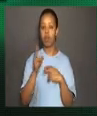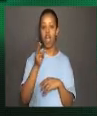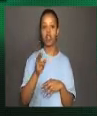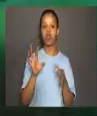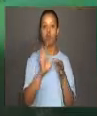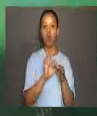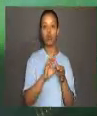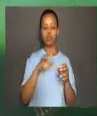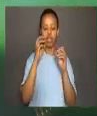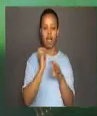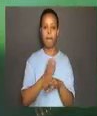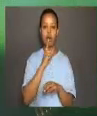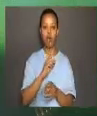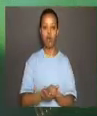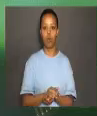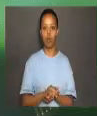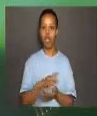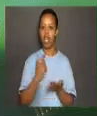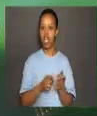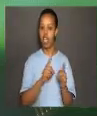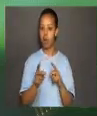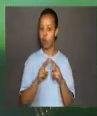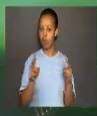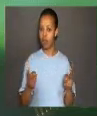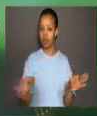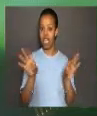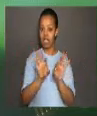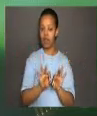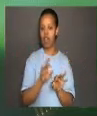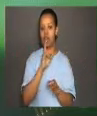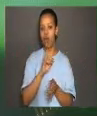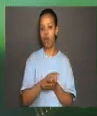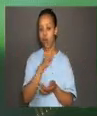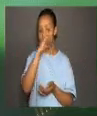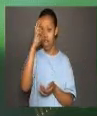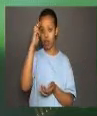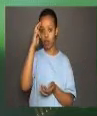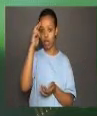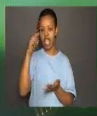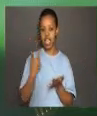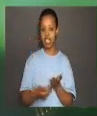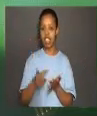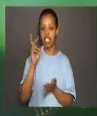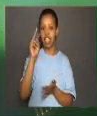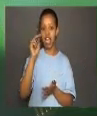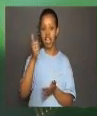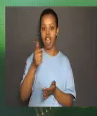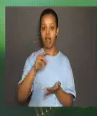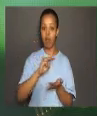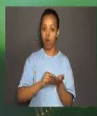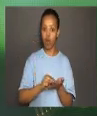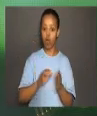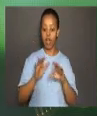hydrogen bonds. This is very important because the stability of the